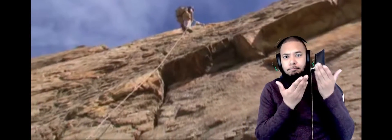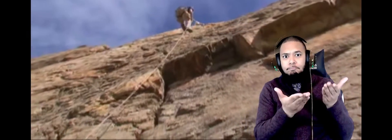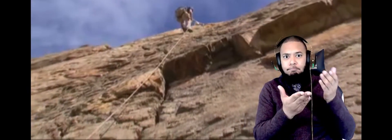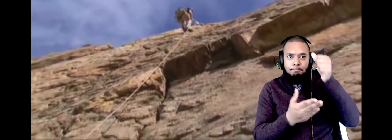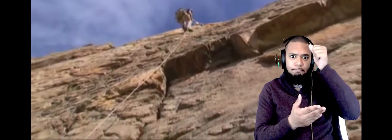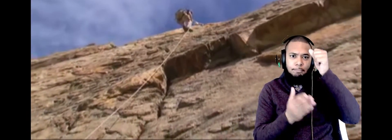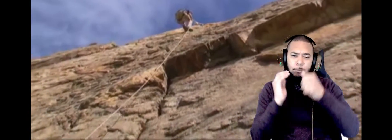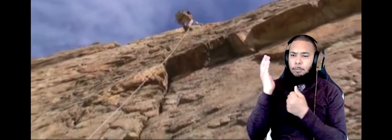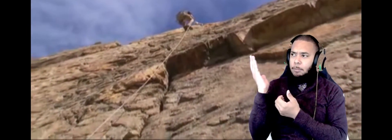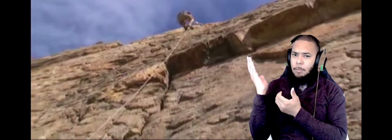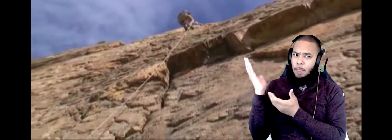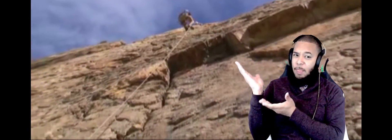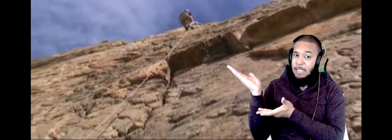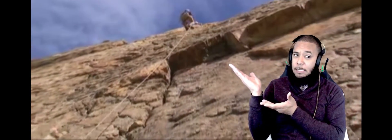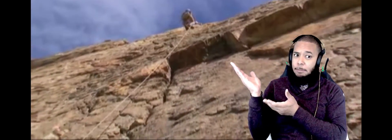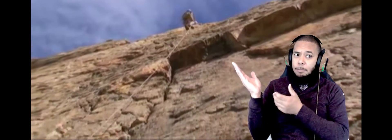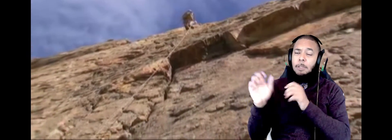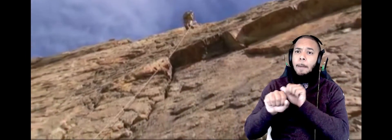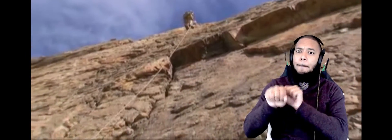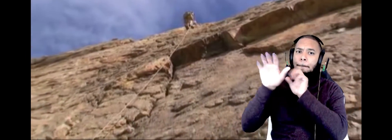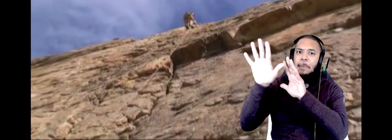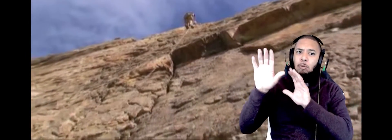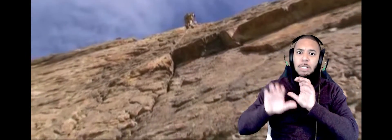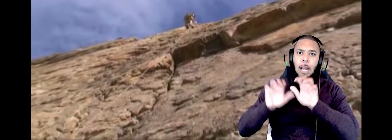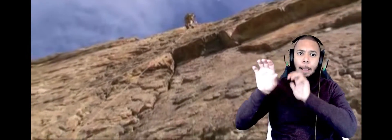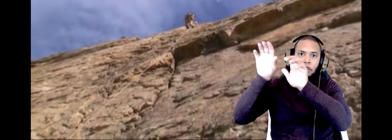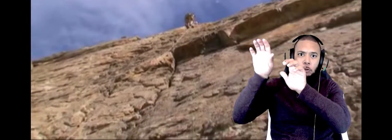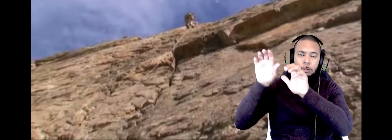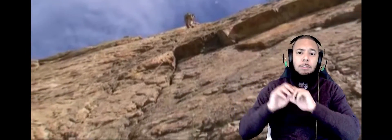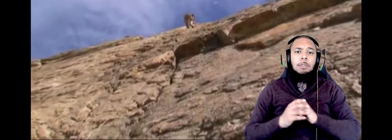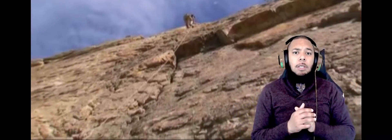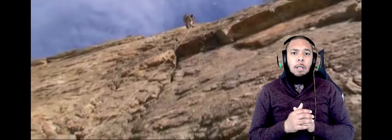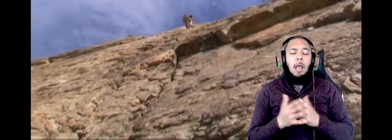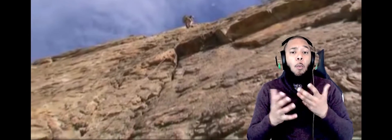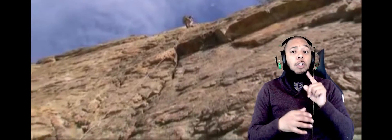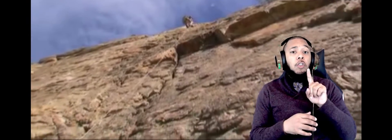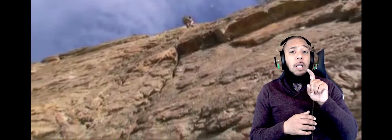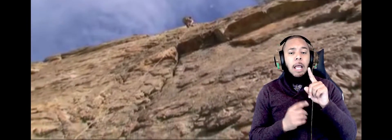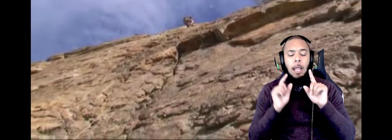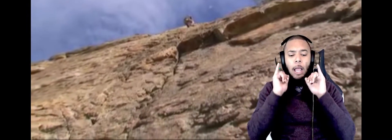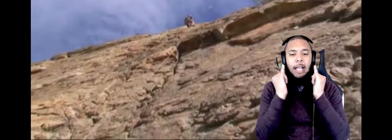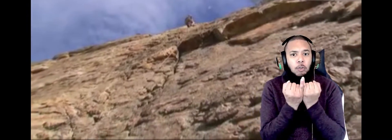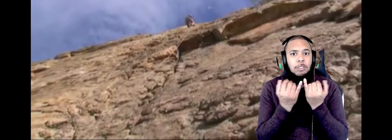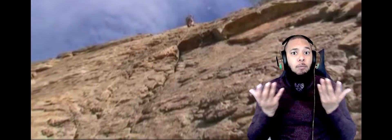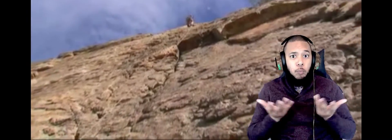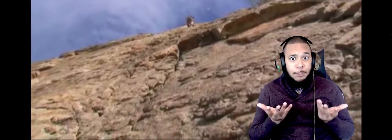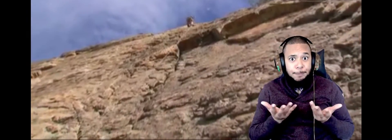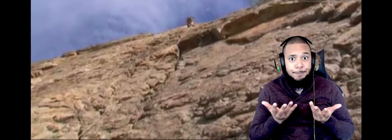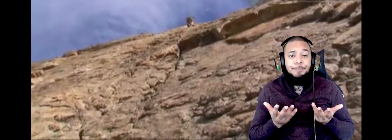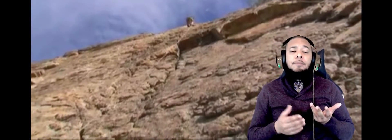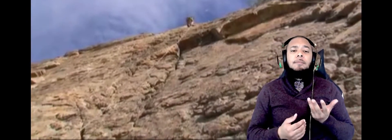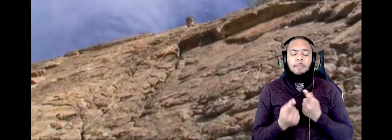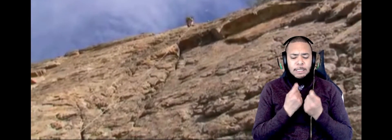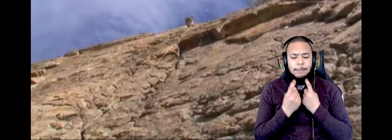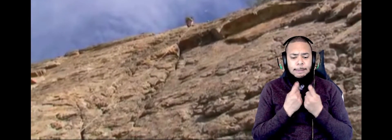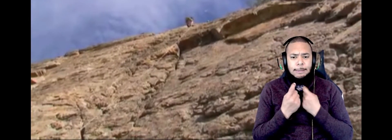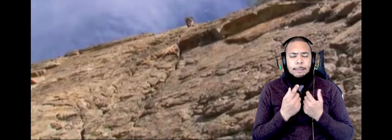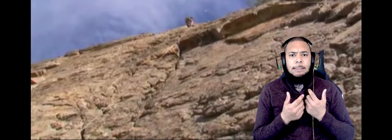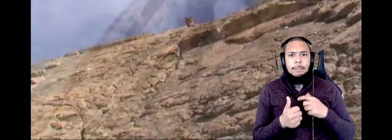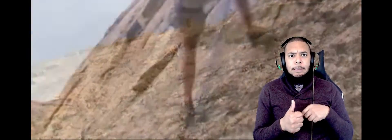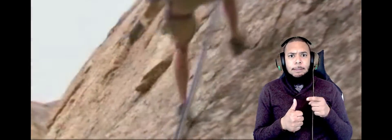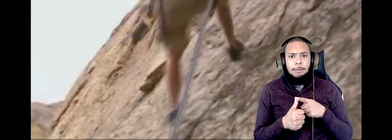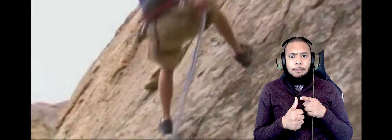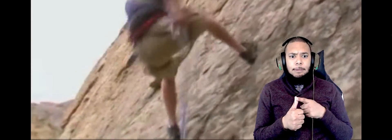Then ask yourself some obvious questions. The questions you ask yourself as you look at the video